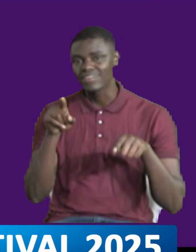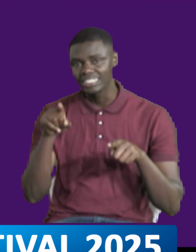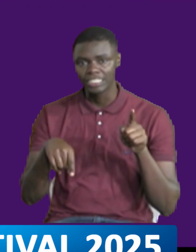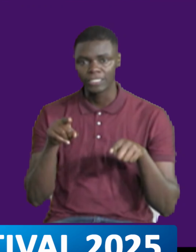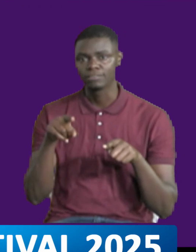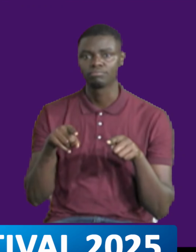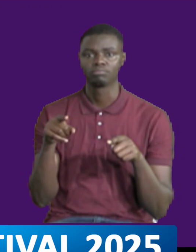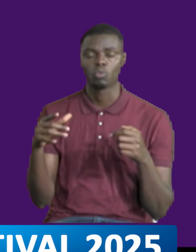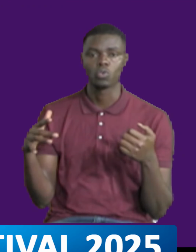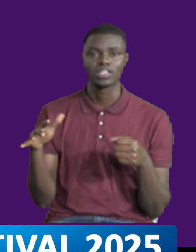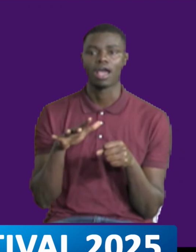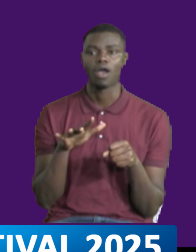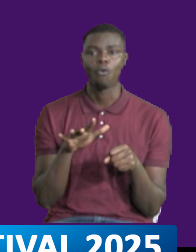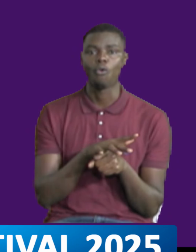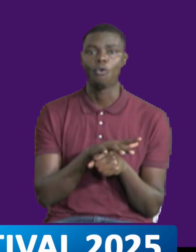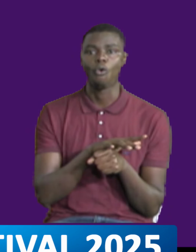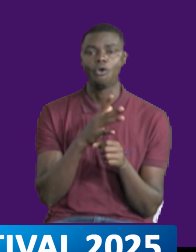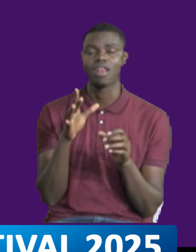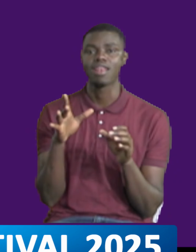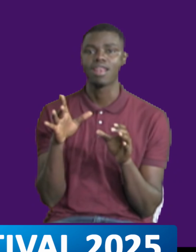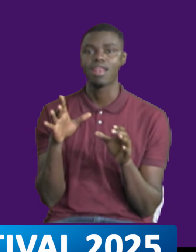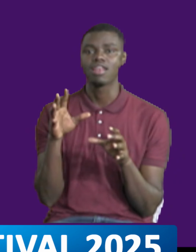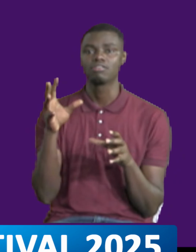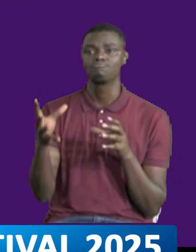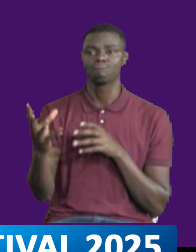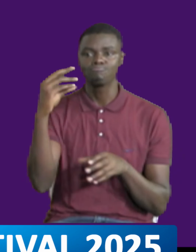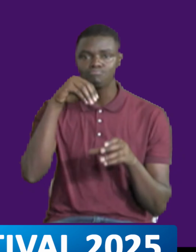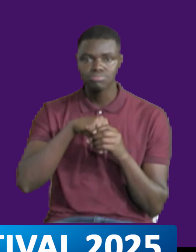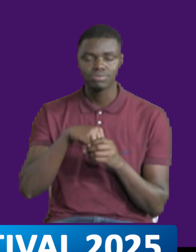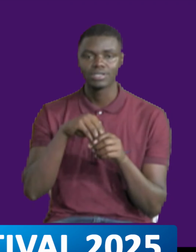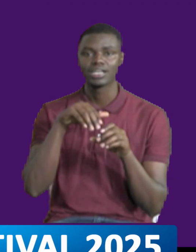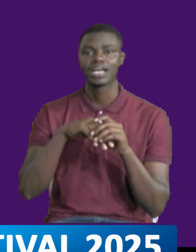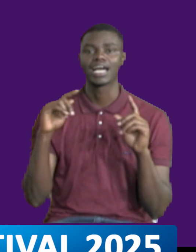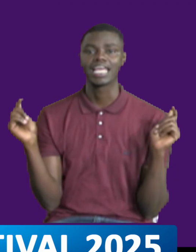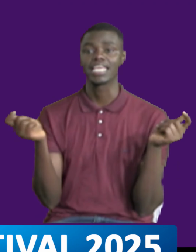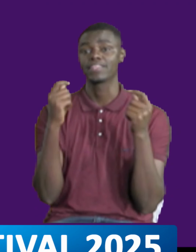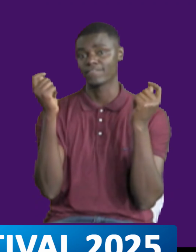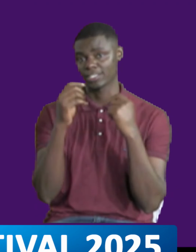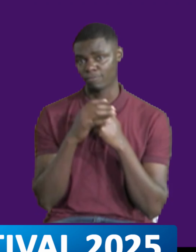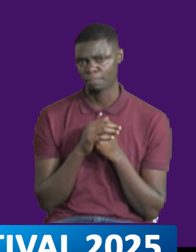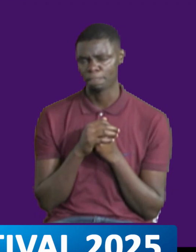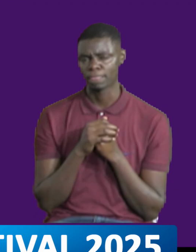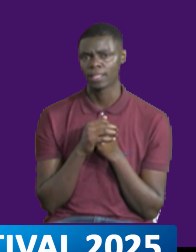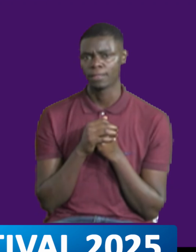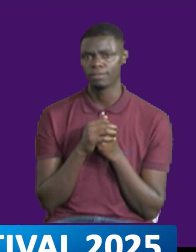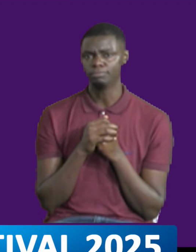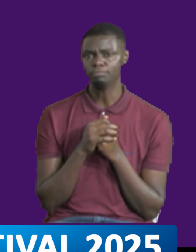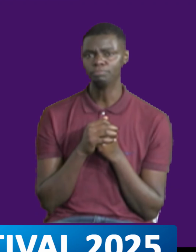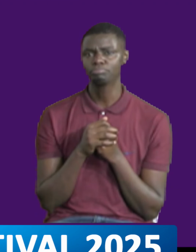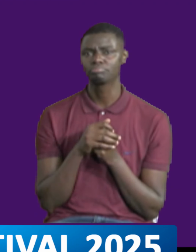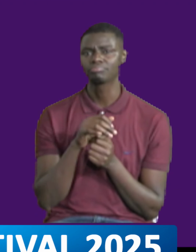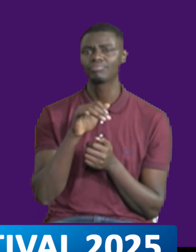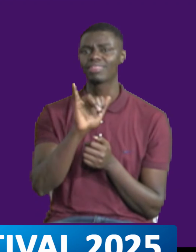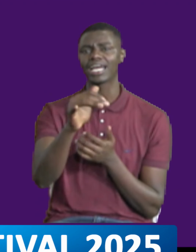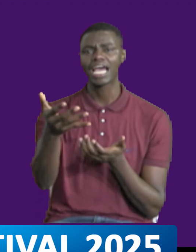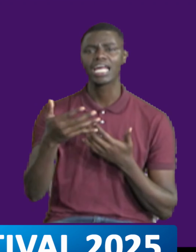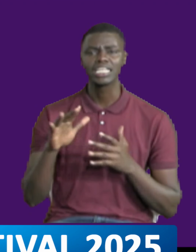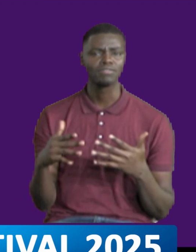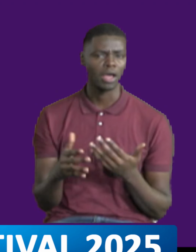was a whole component within the festival. Yeah. How was that received?